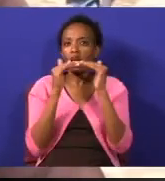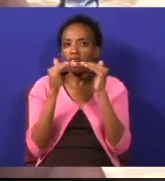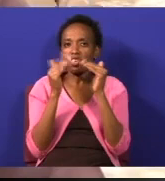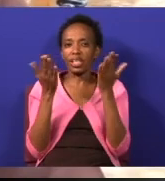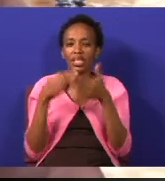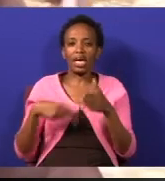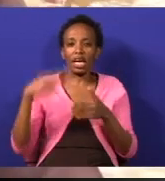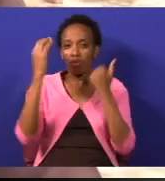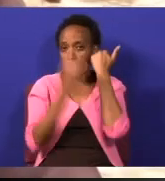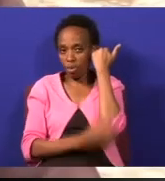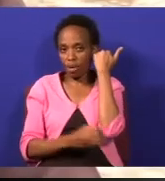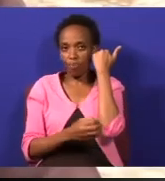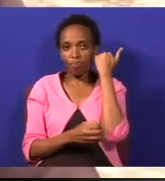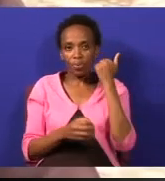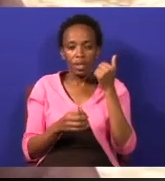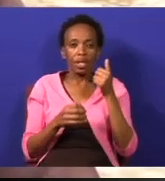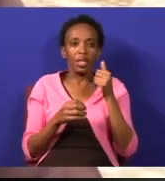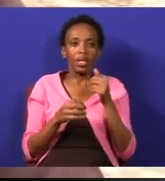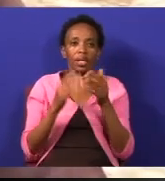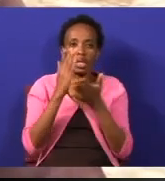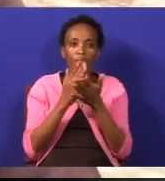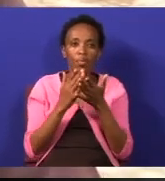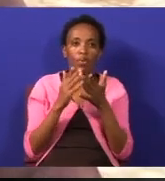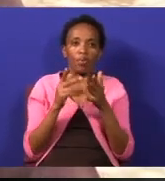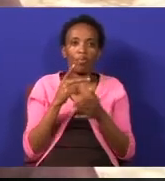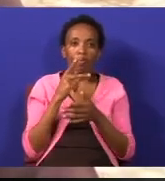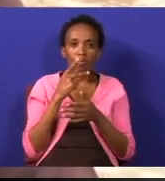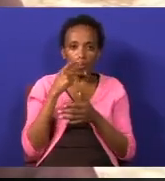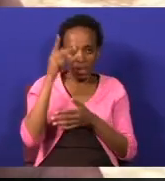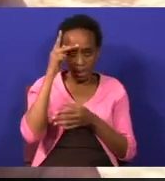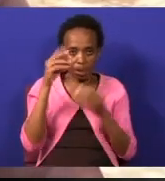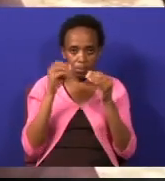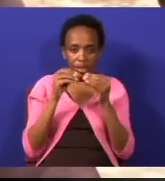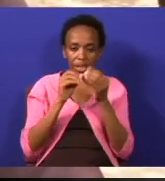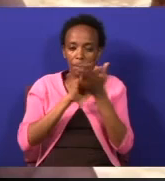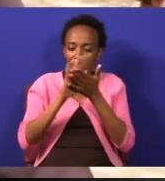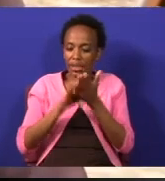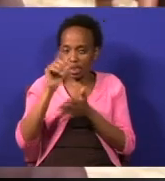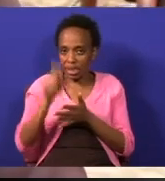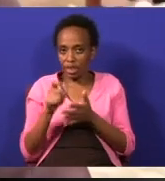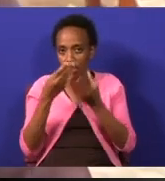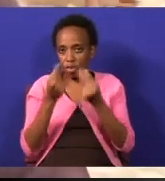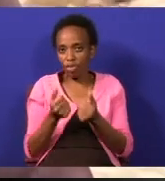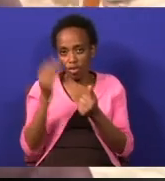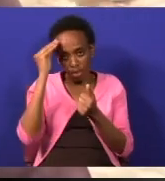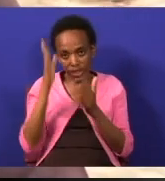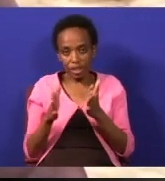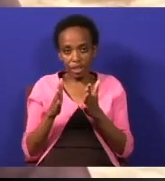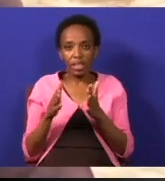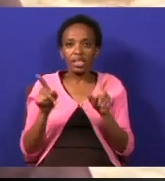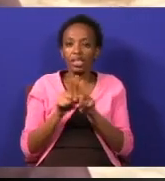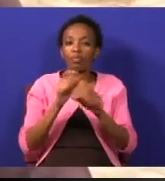high. That even parents are meeting or maybe meeting the basic needs for their students, for their